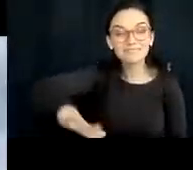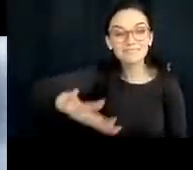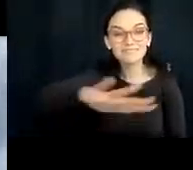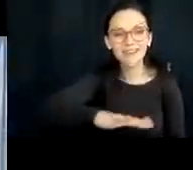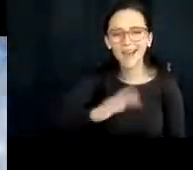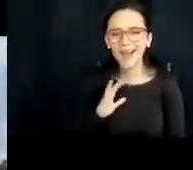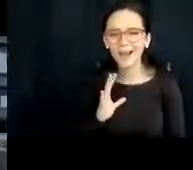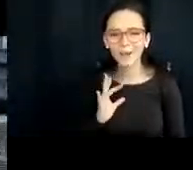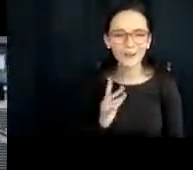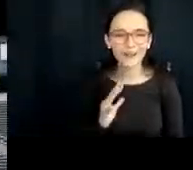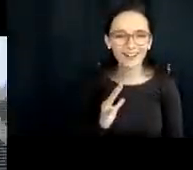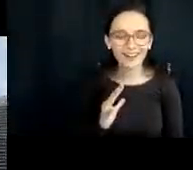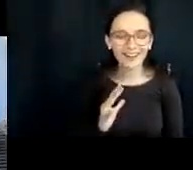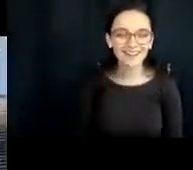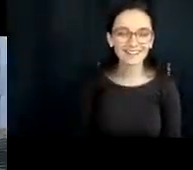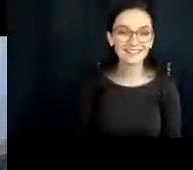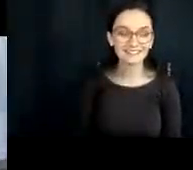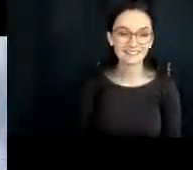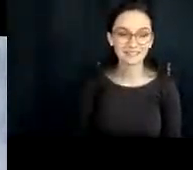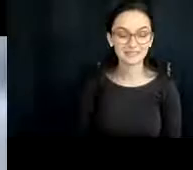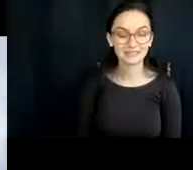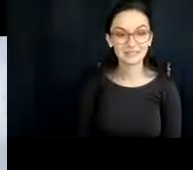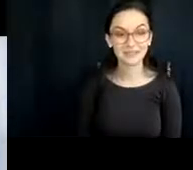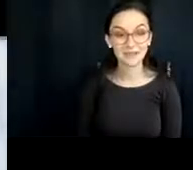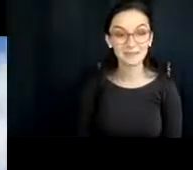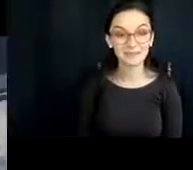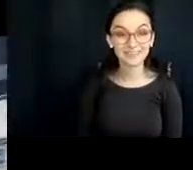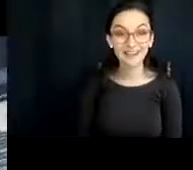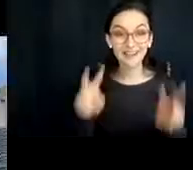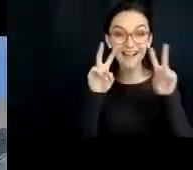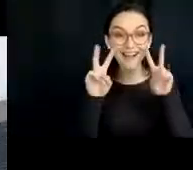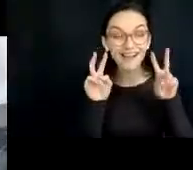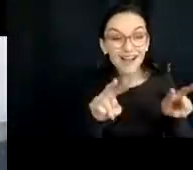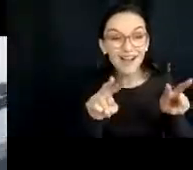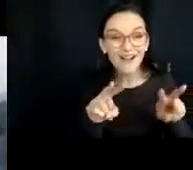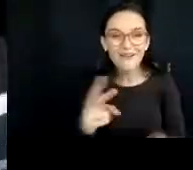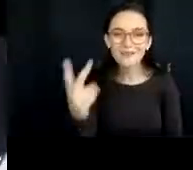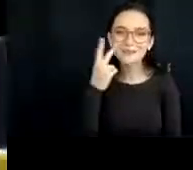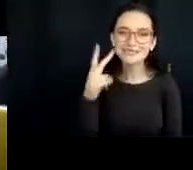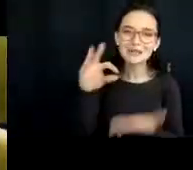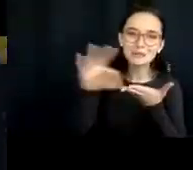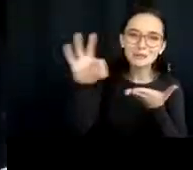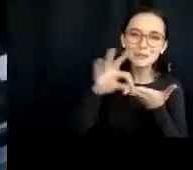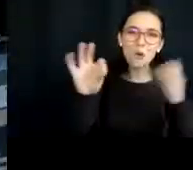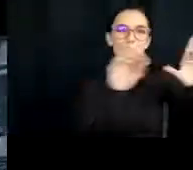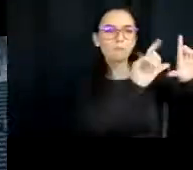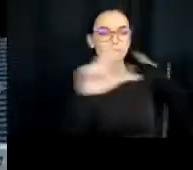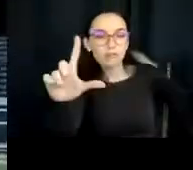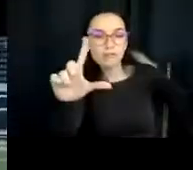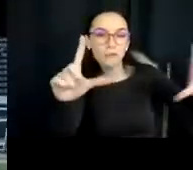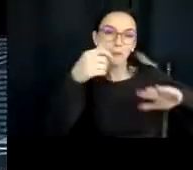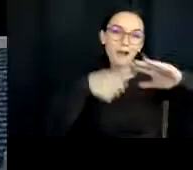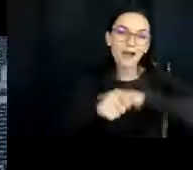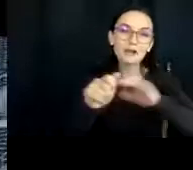cool. And look at that. There's the scoreboard. We're right underneath the field